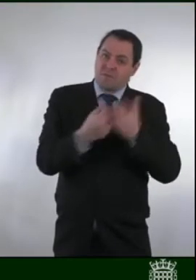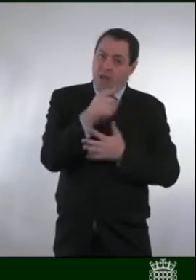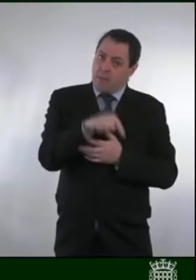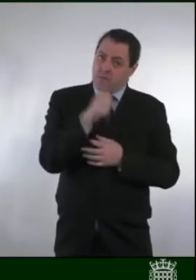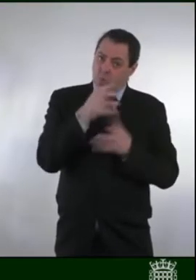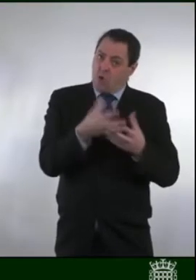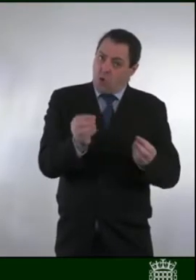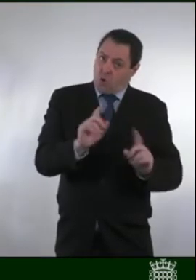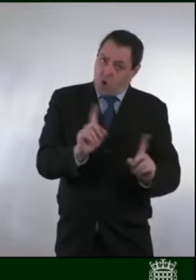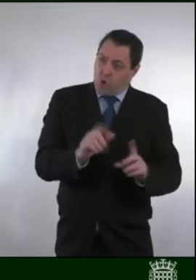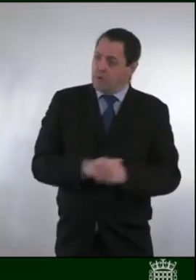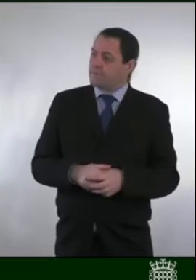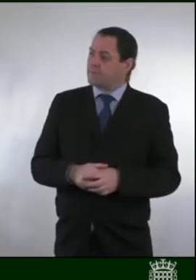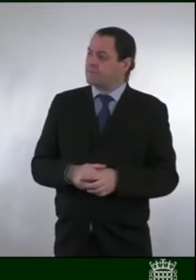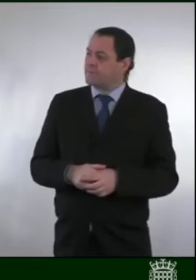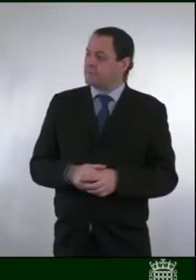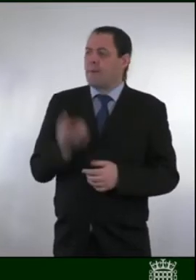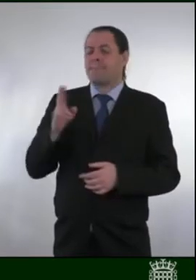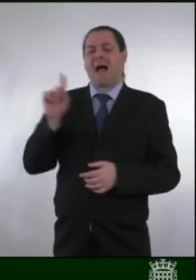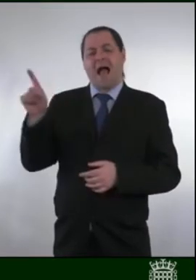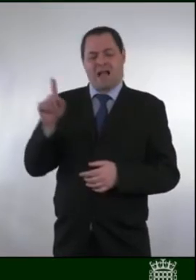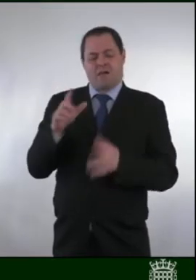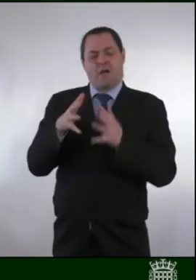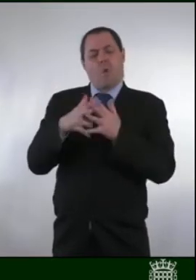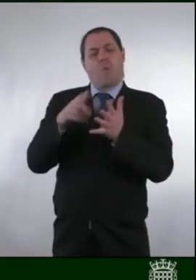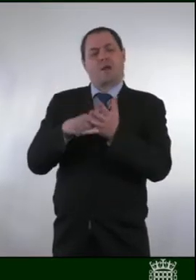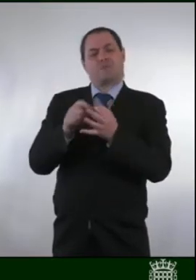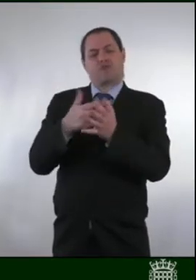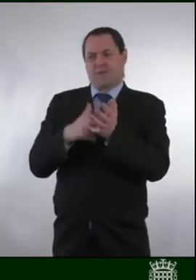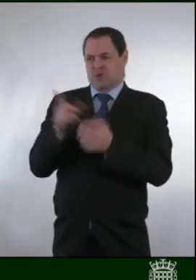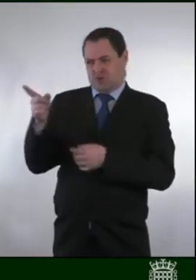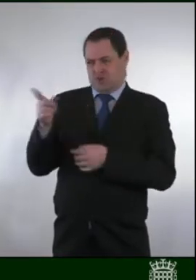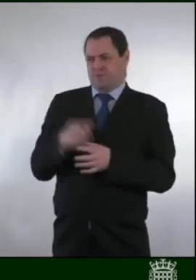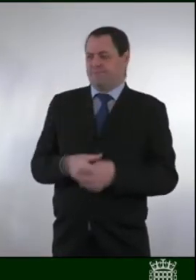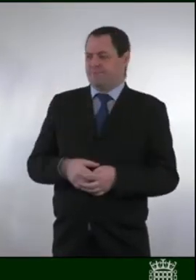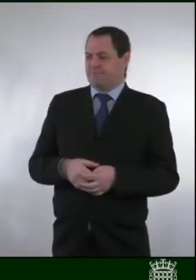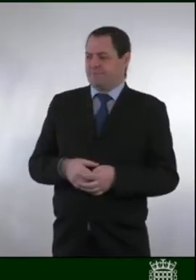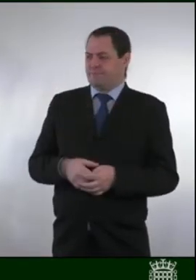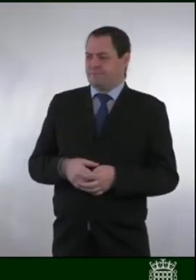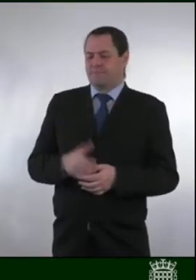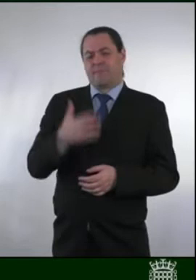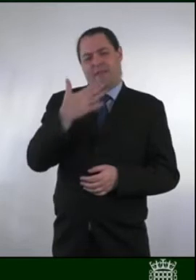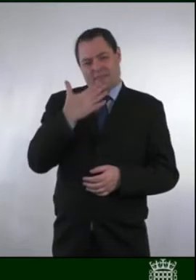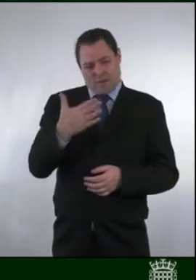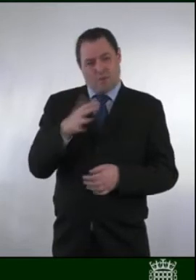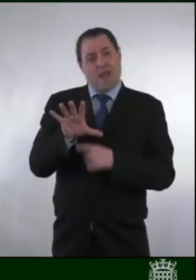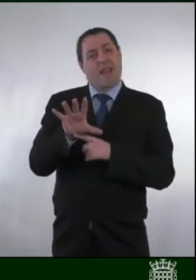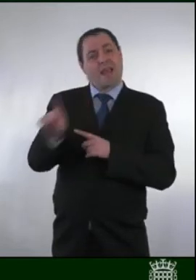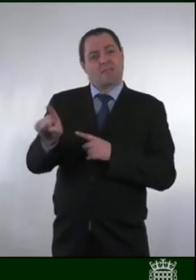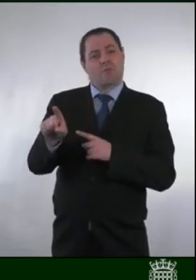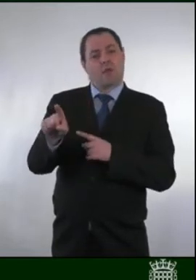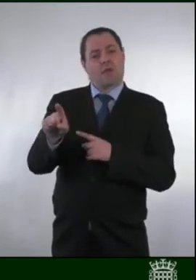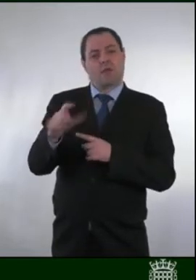Let us head to West Bromwich again with Nicola Richards. Nicola Richards. Thank you, Mr. Speaker. Next week, we mark Holocaust Memorial